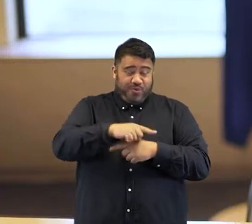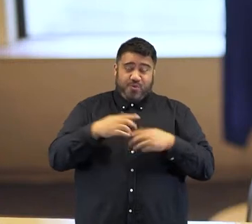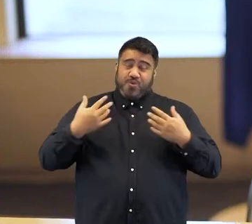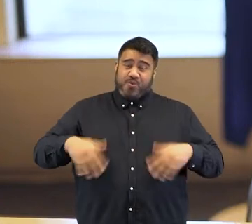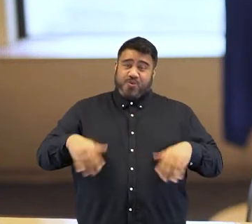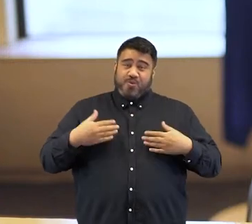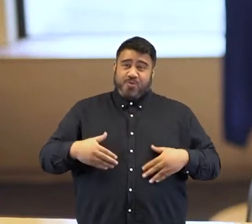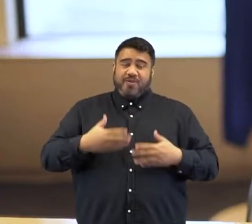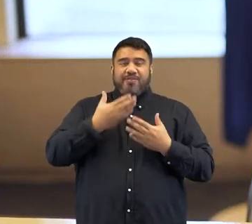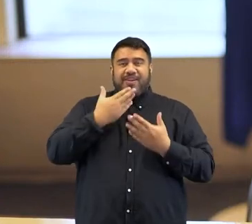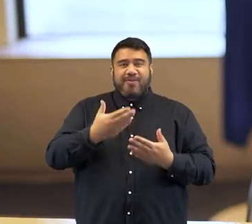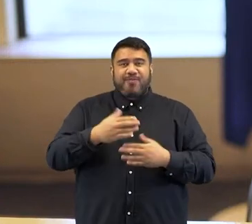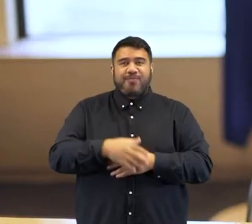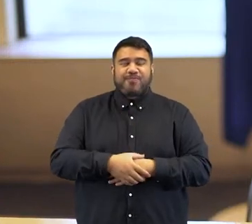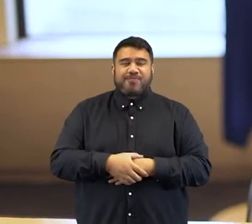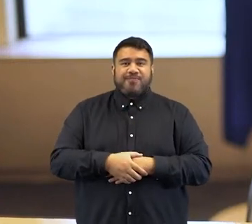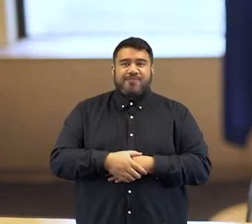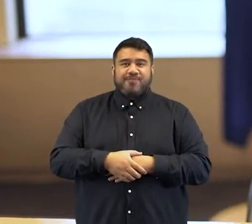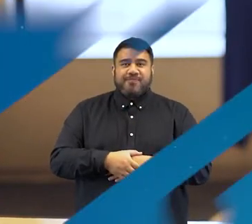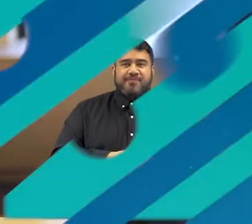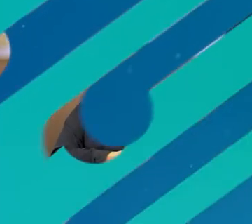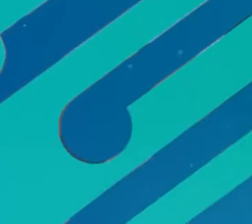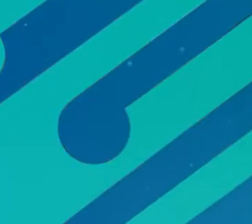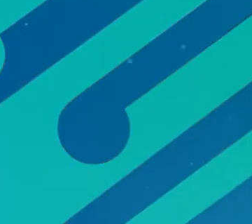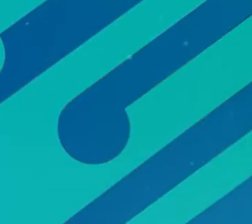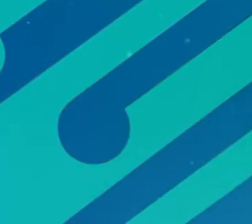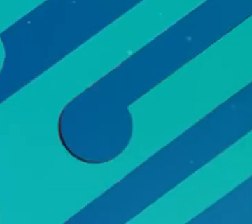amazing work you are all doing. Kia ora tātou.